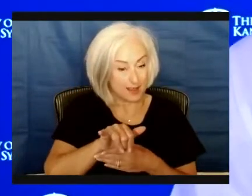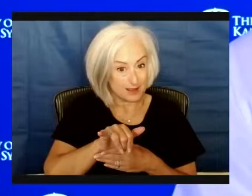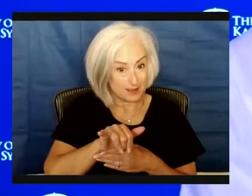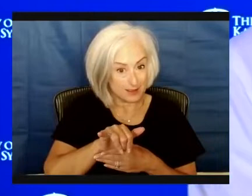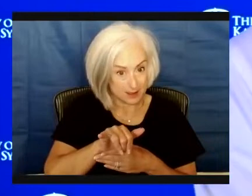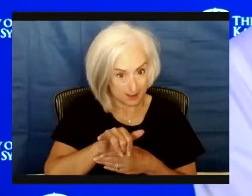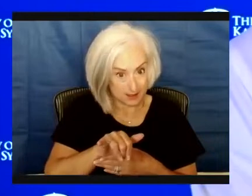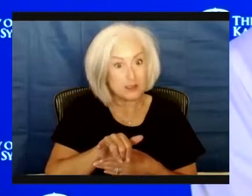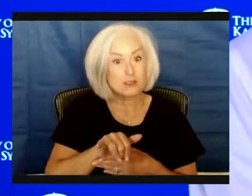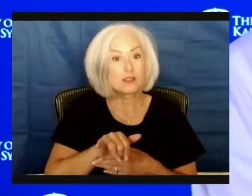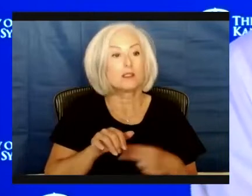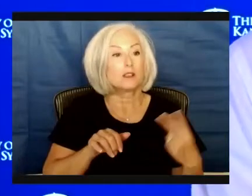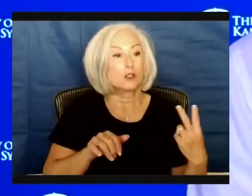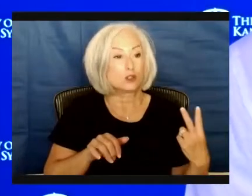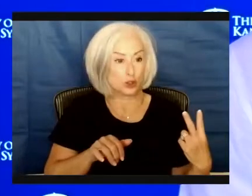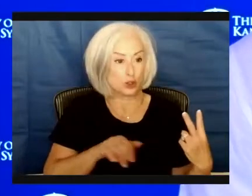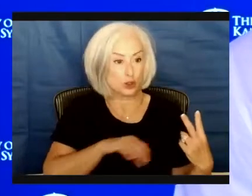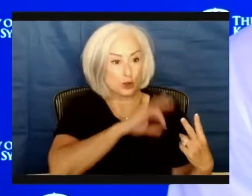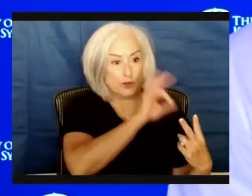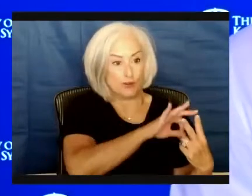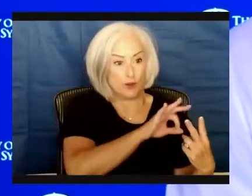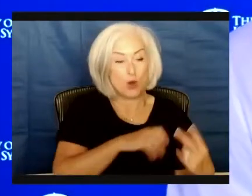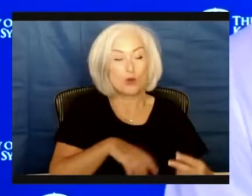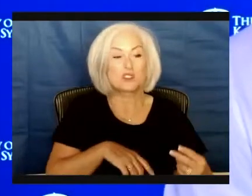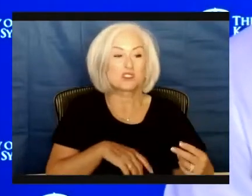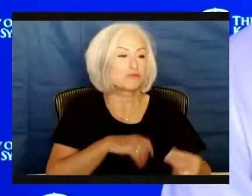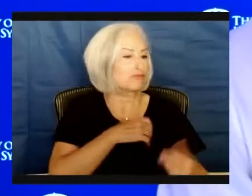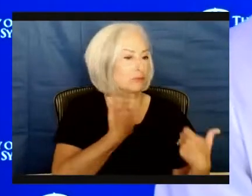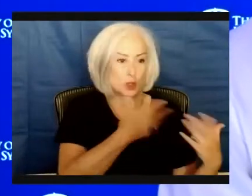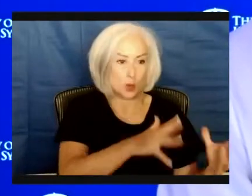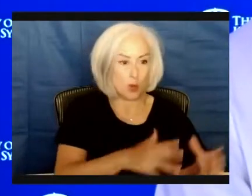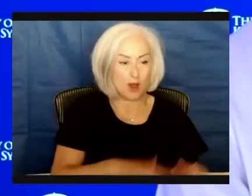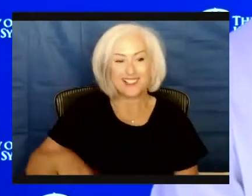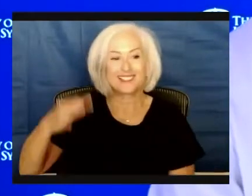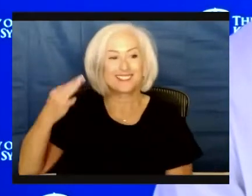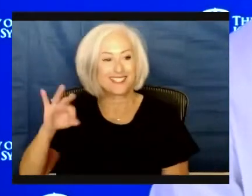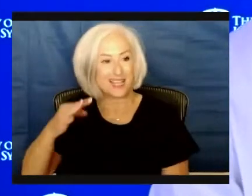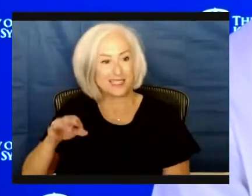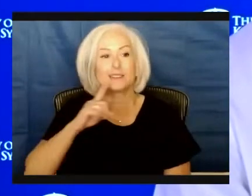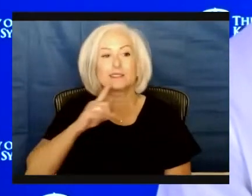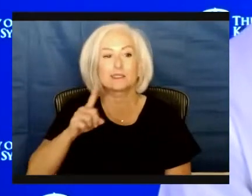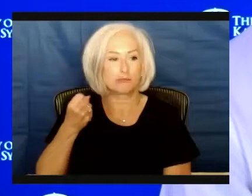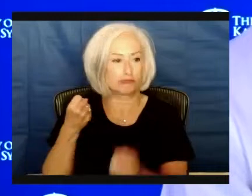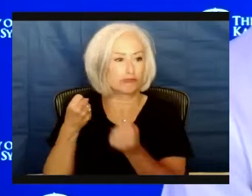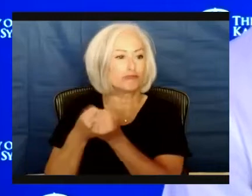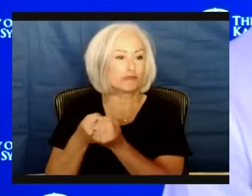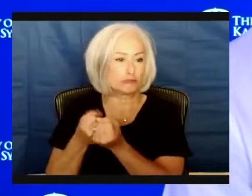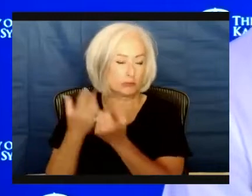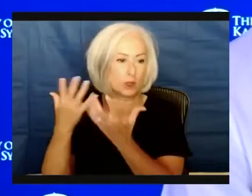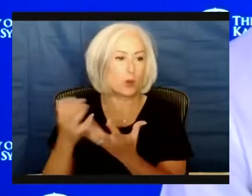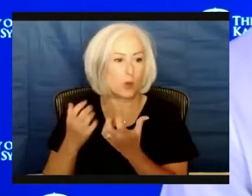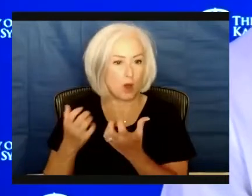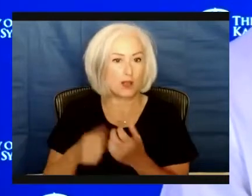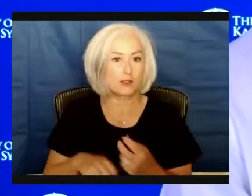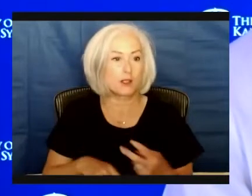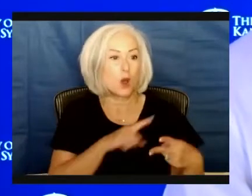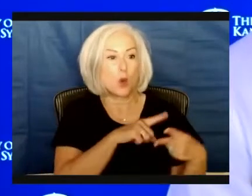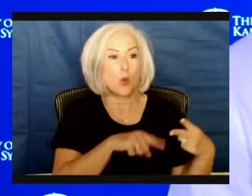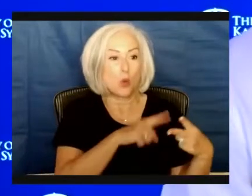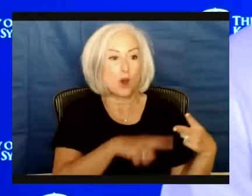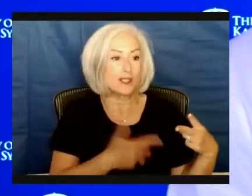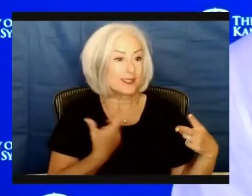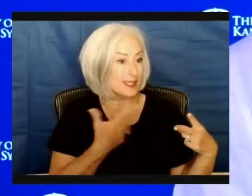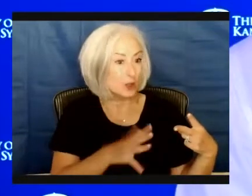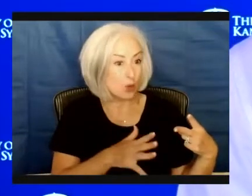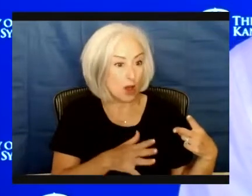dissenting votes to, I think, 19 positive votes to do that. One of those votes that dissented was Paul Offit, who is one of the major